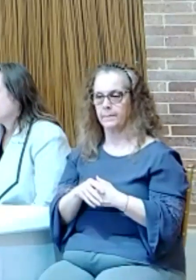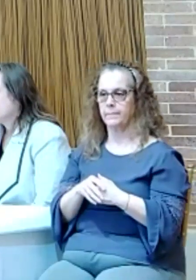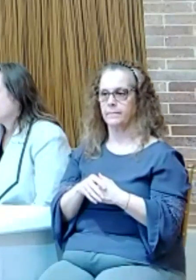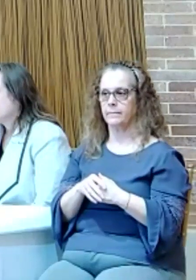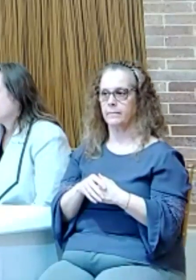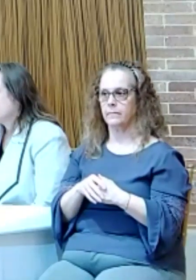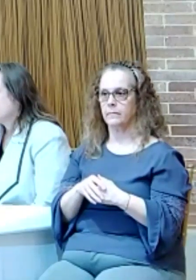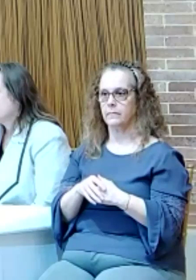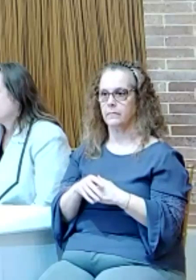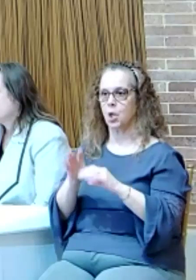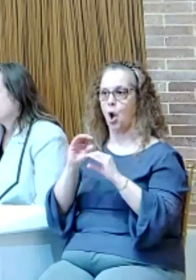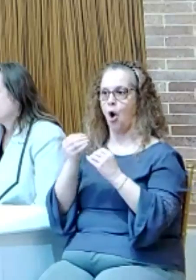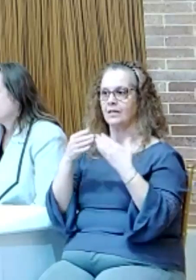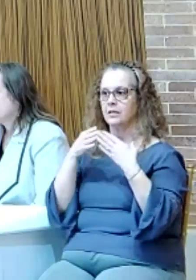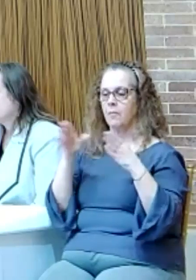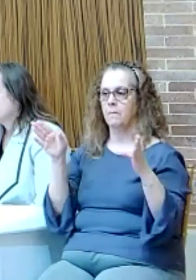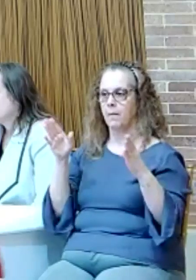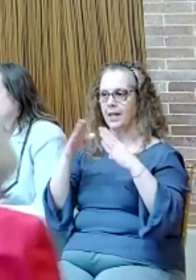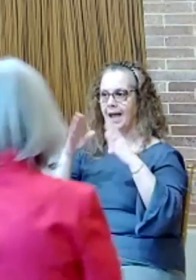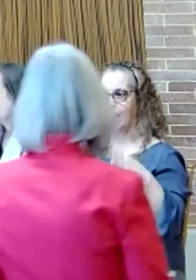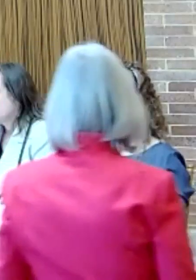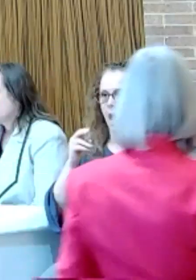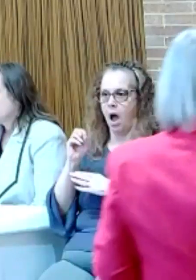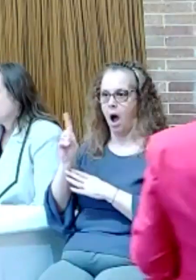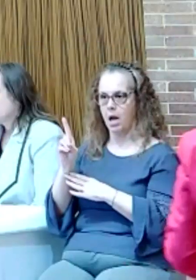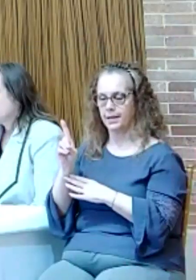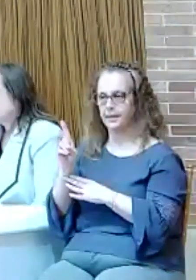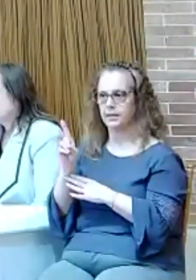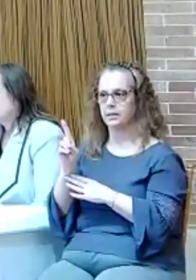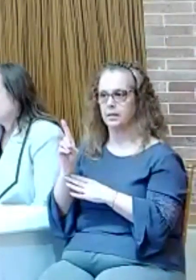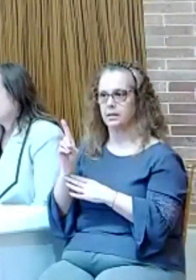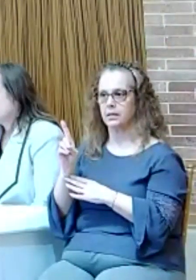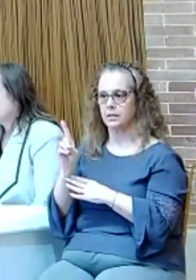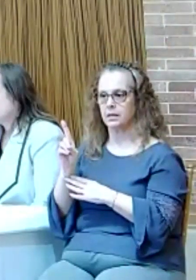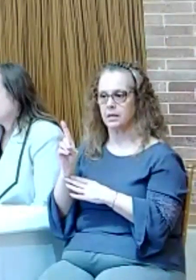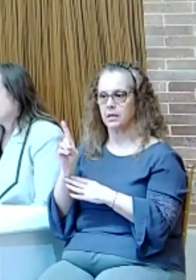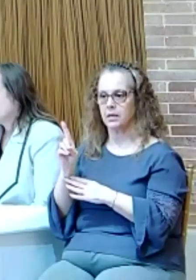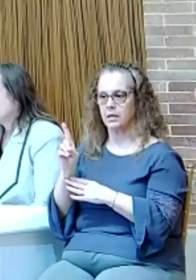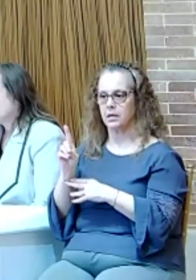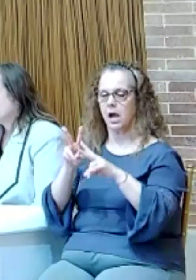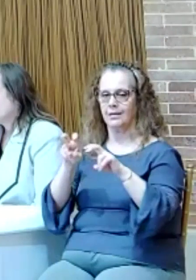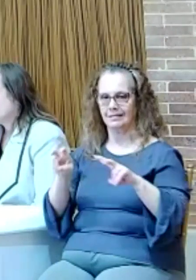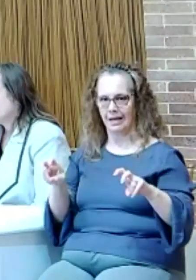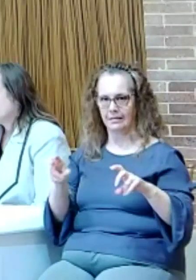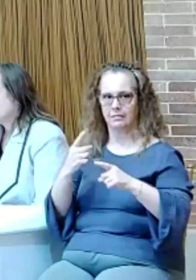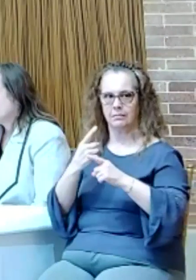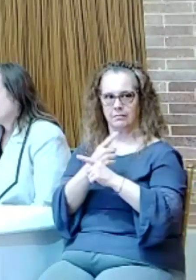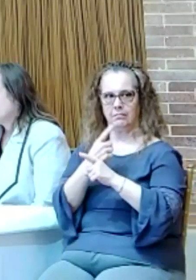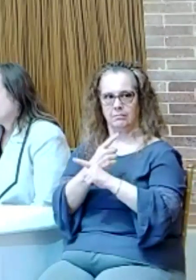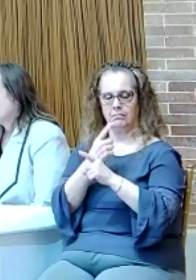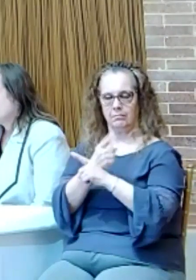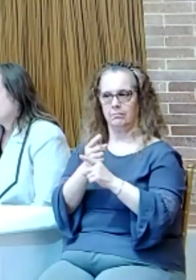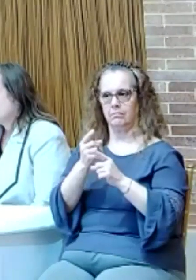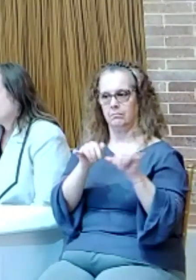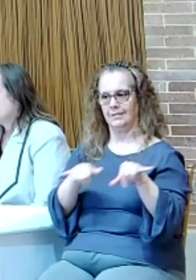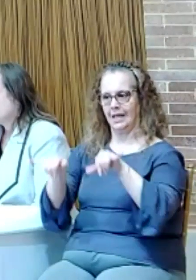the office of public and Indian housing at HUD is the one that sort of sets those regulatory standards they